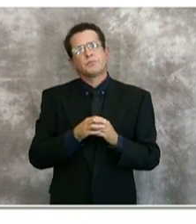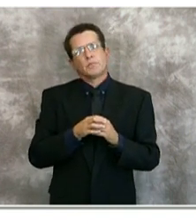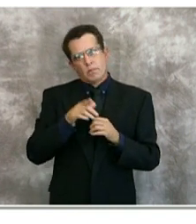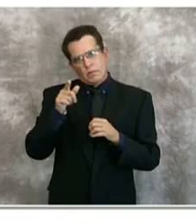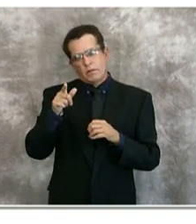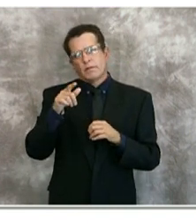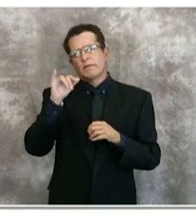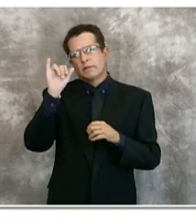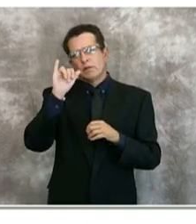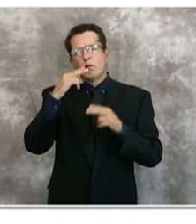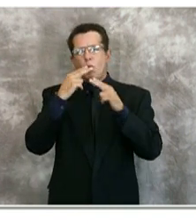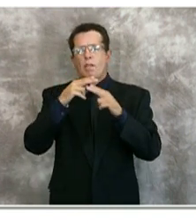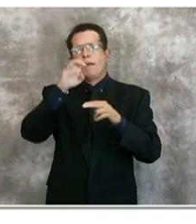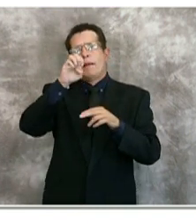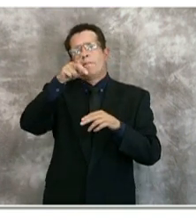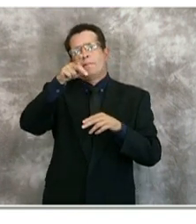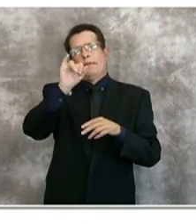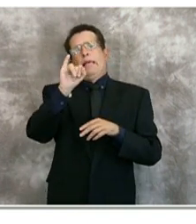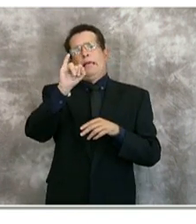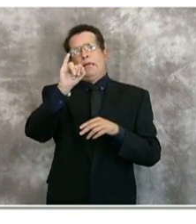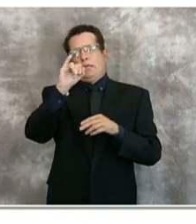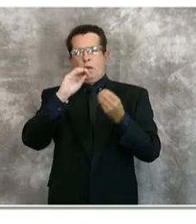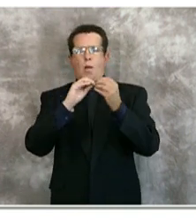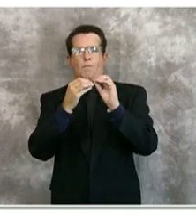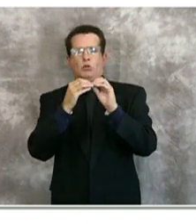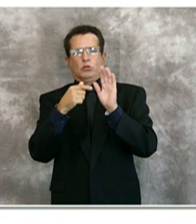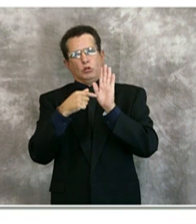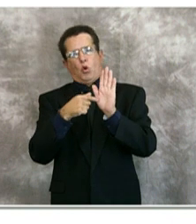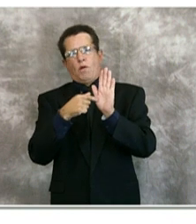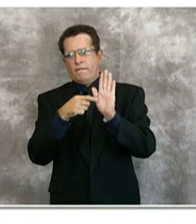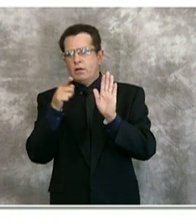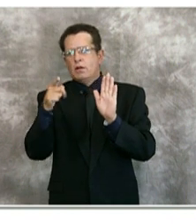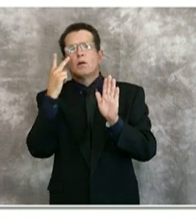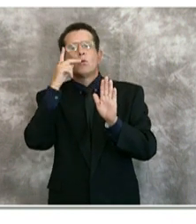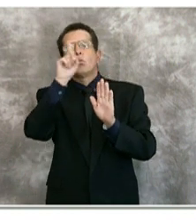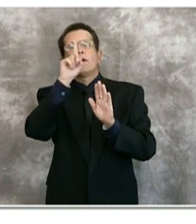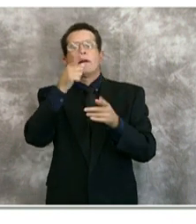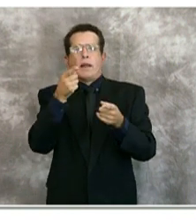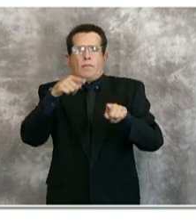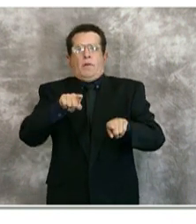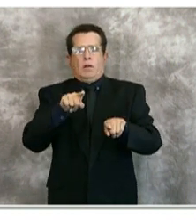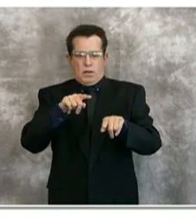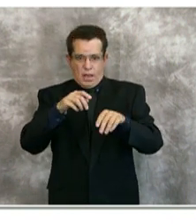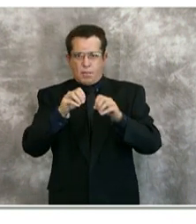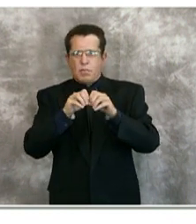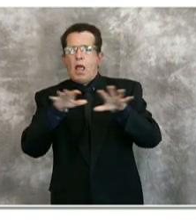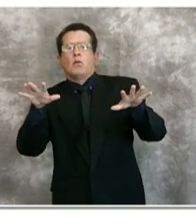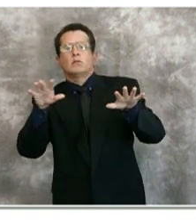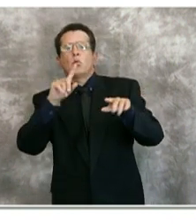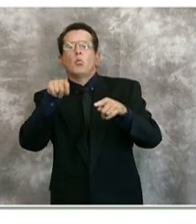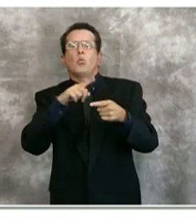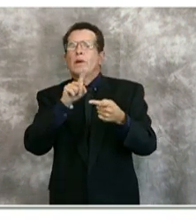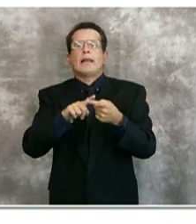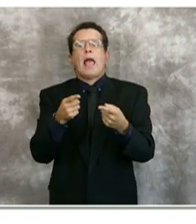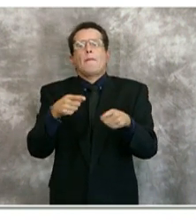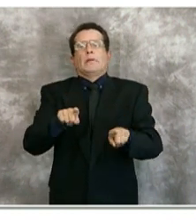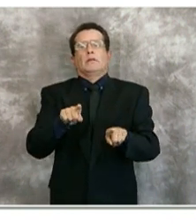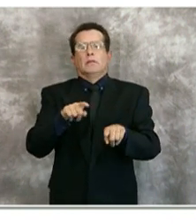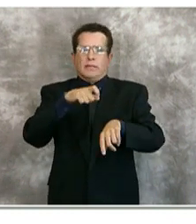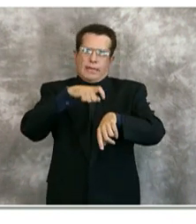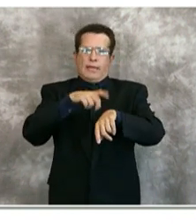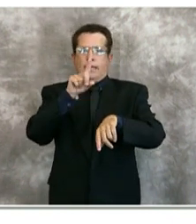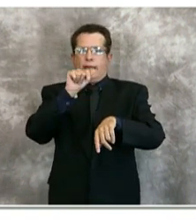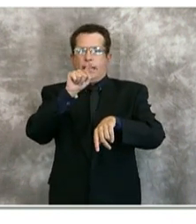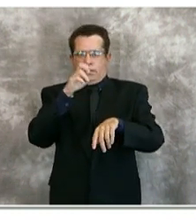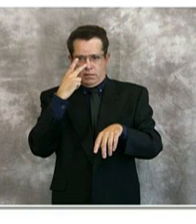this is our epi curve. So the epi curve shows increases in cases by onset of illness as of